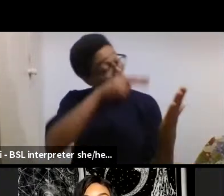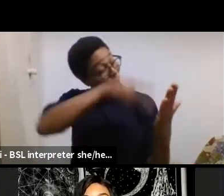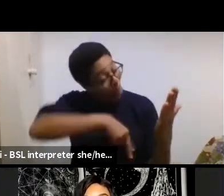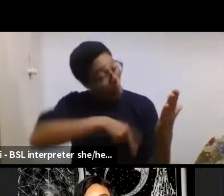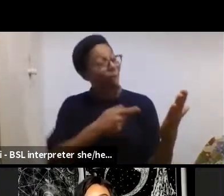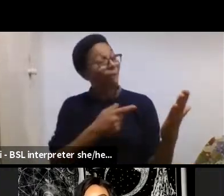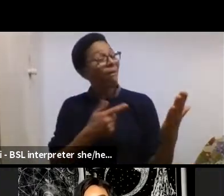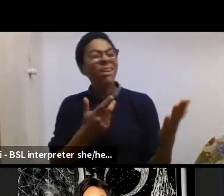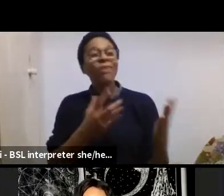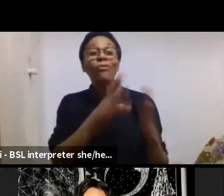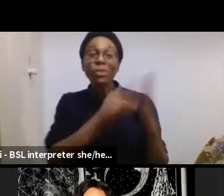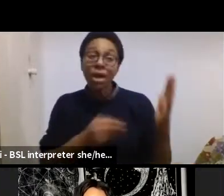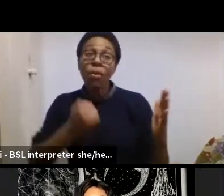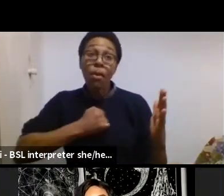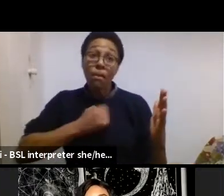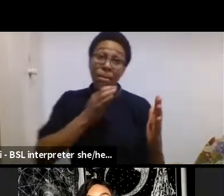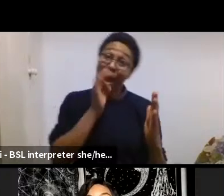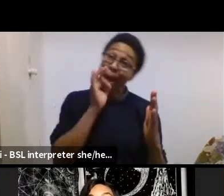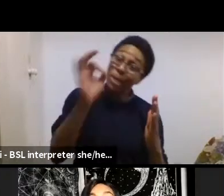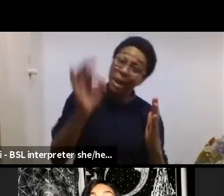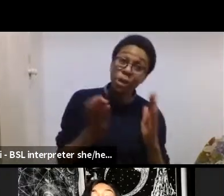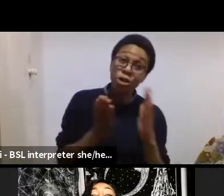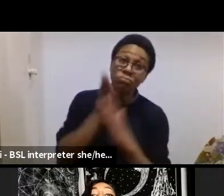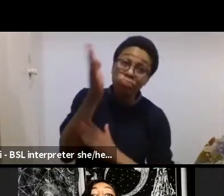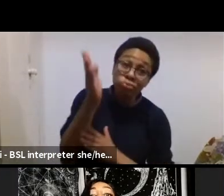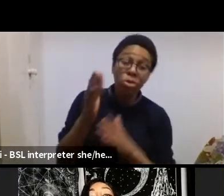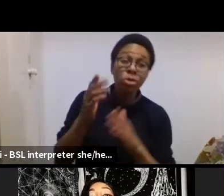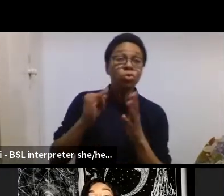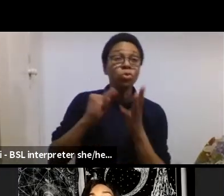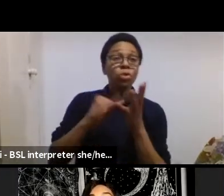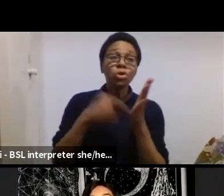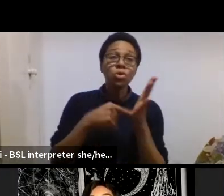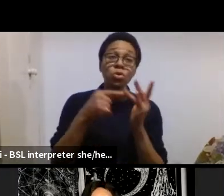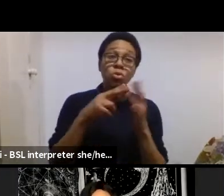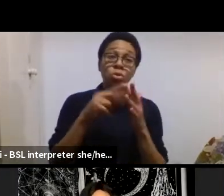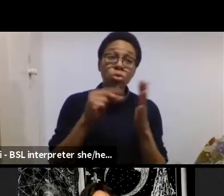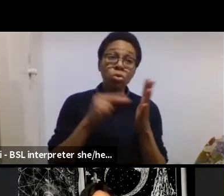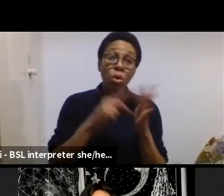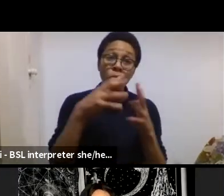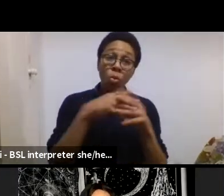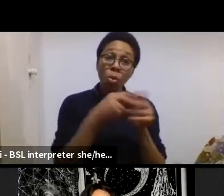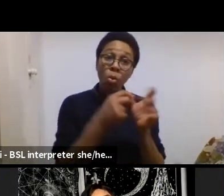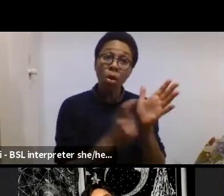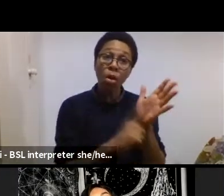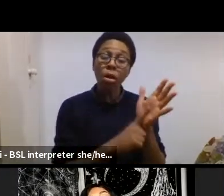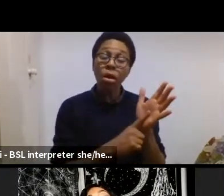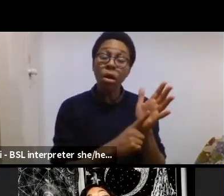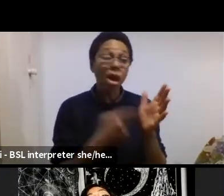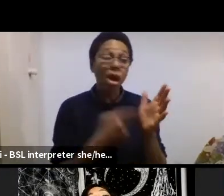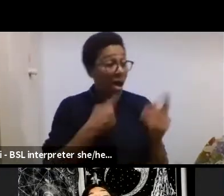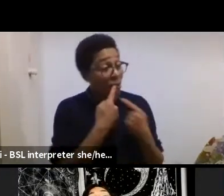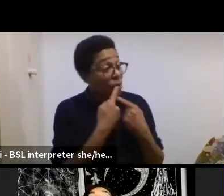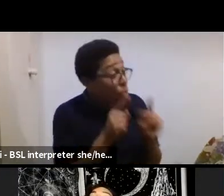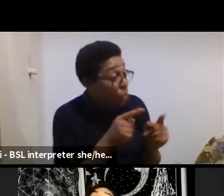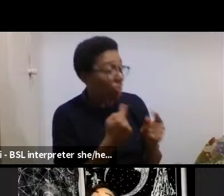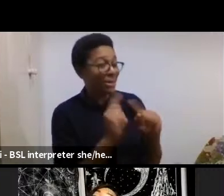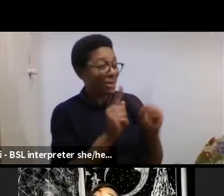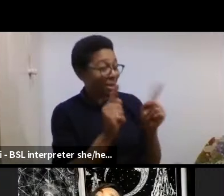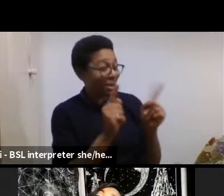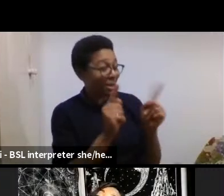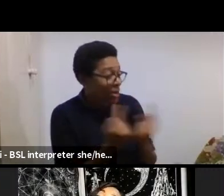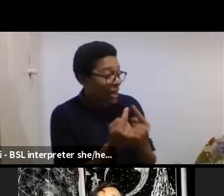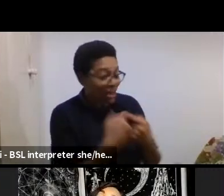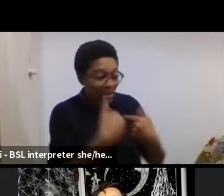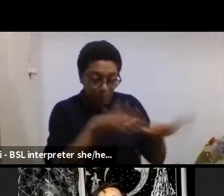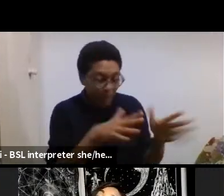for example, my application to be a Stonewall Young Campaigner. I read out to them different things I'd written and was talking about, and I got them to